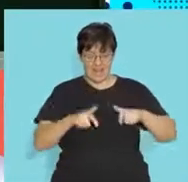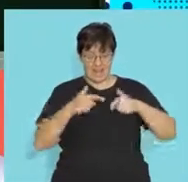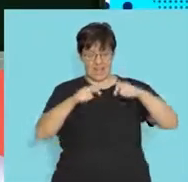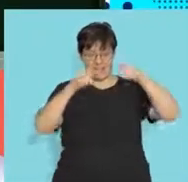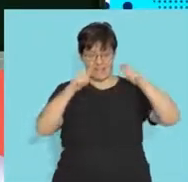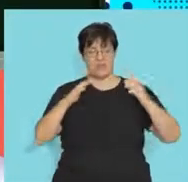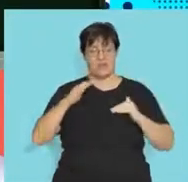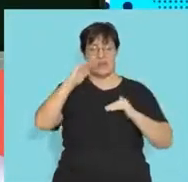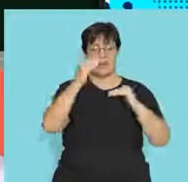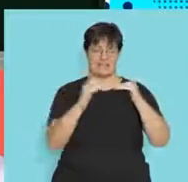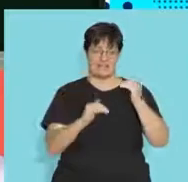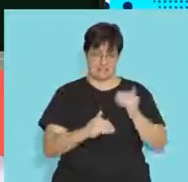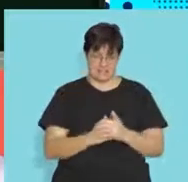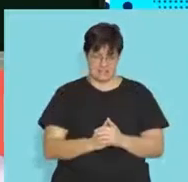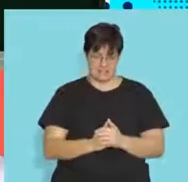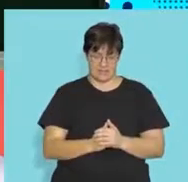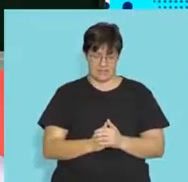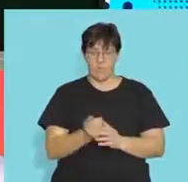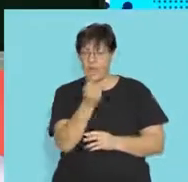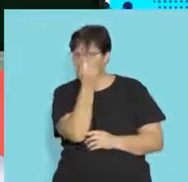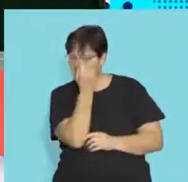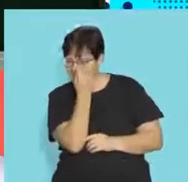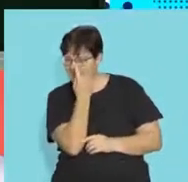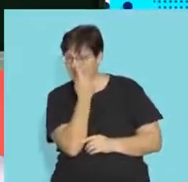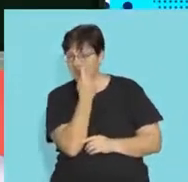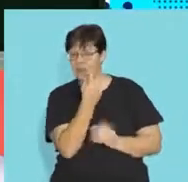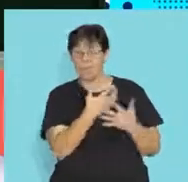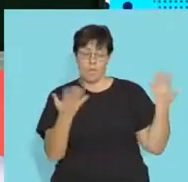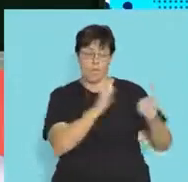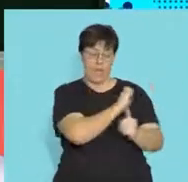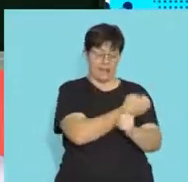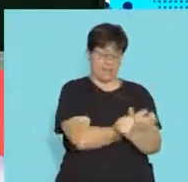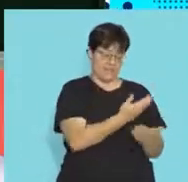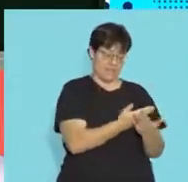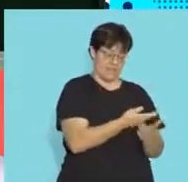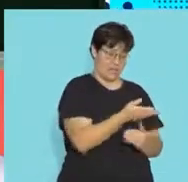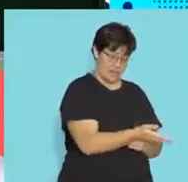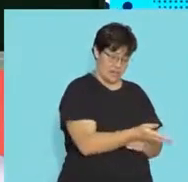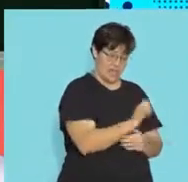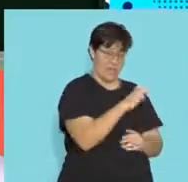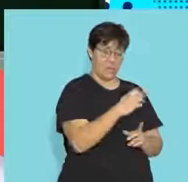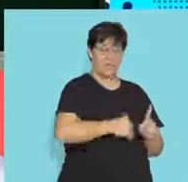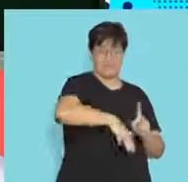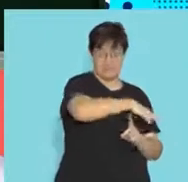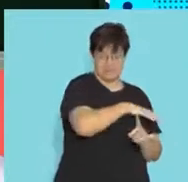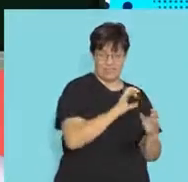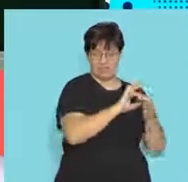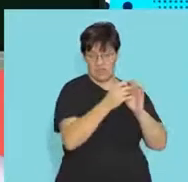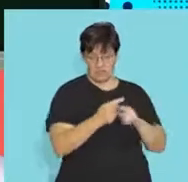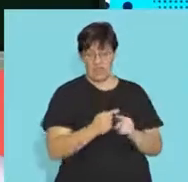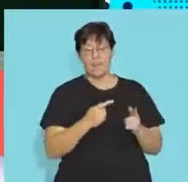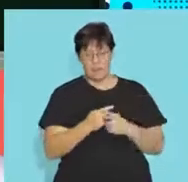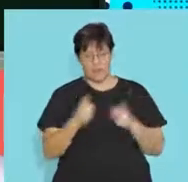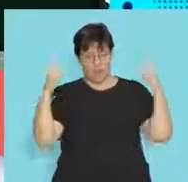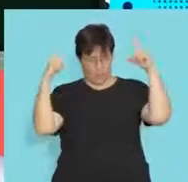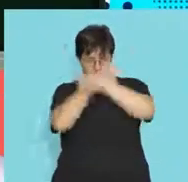levels significantly reduce. So we understand that the more energy available in an ecosystem or in a food chain, the greater